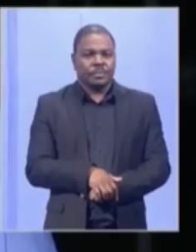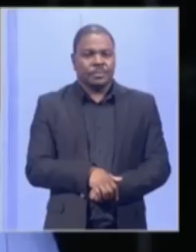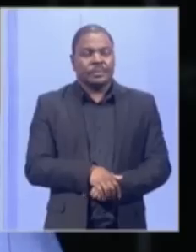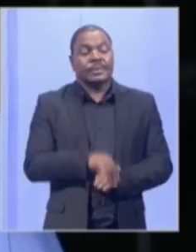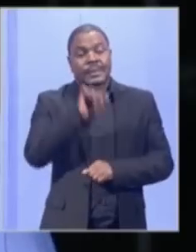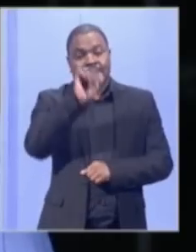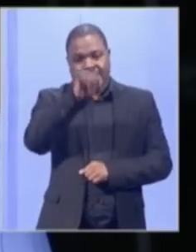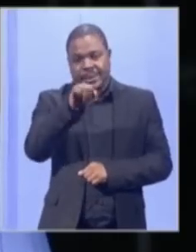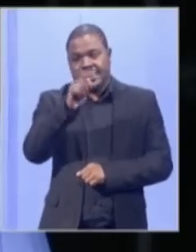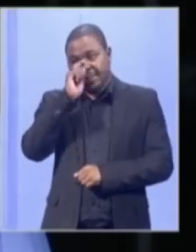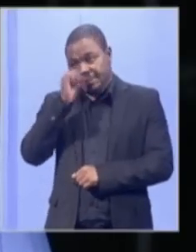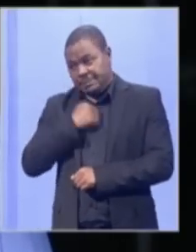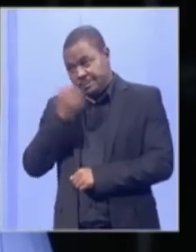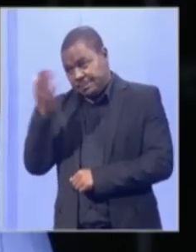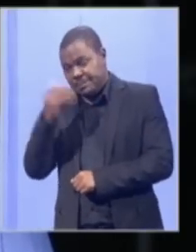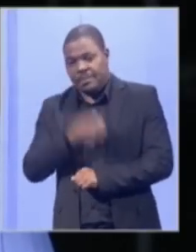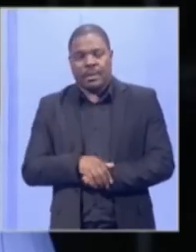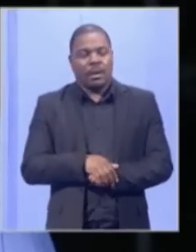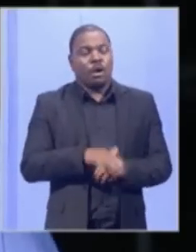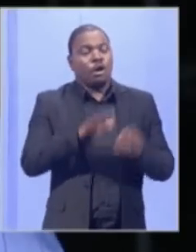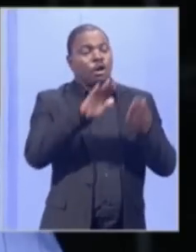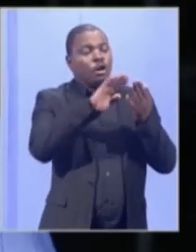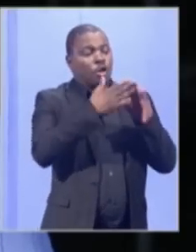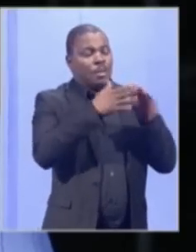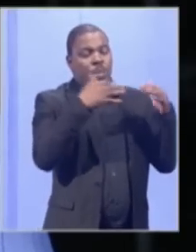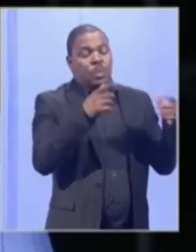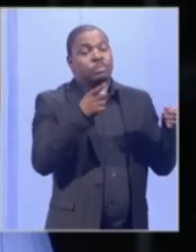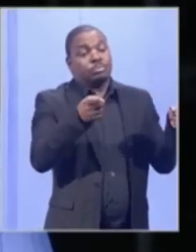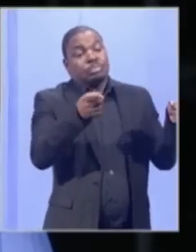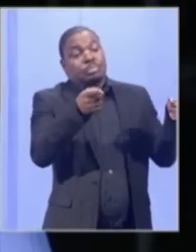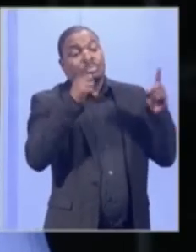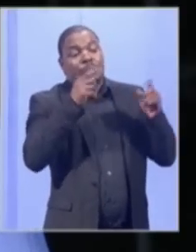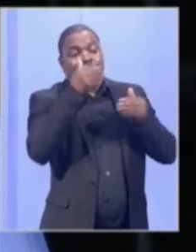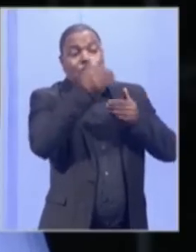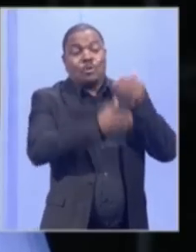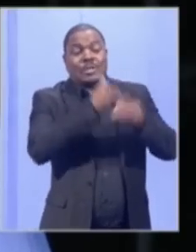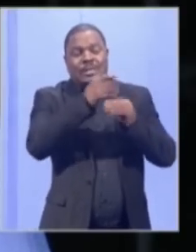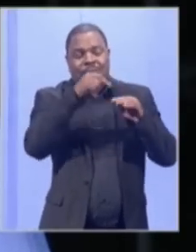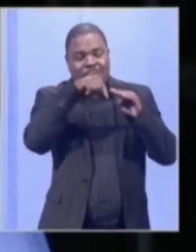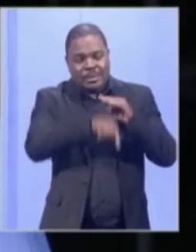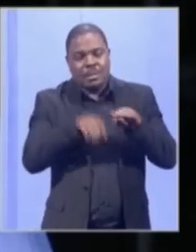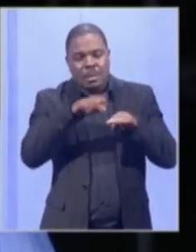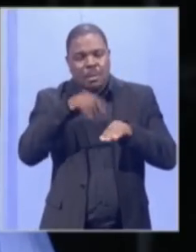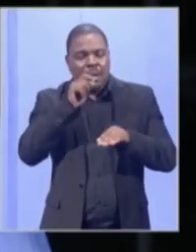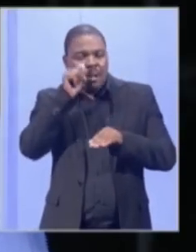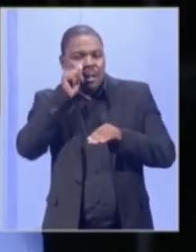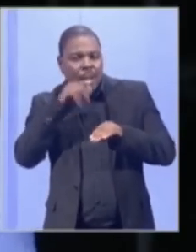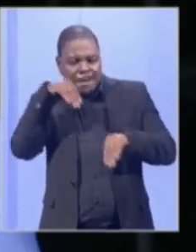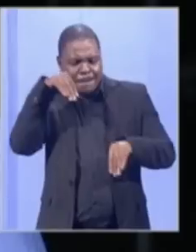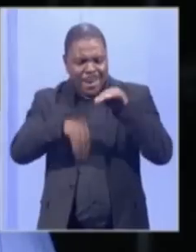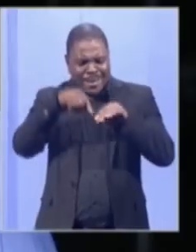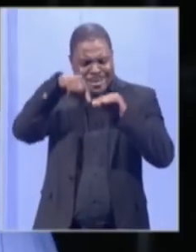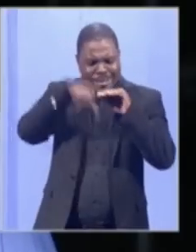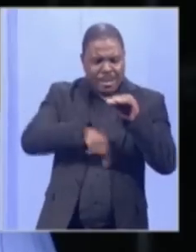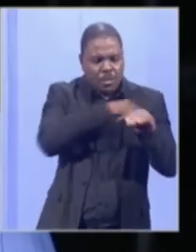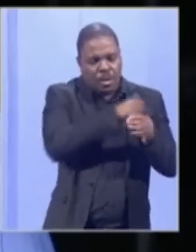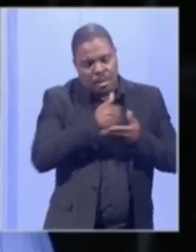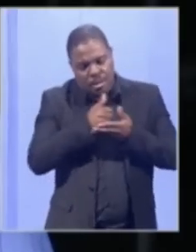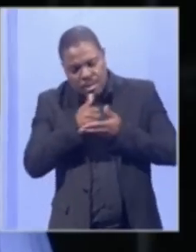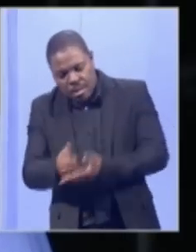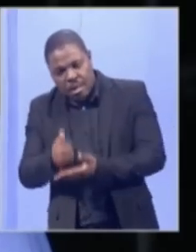Khonse jalo kgaitsedi aka re bone baagi ba simolola ka letsholo le le kotsi la go batla baipi ba ba se mo molaong ba ba tsweletseng go epa ka fa tlase